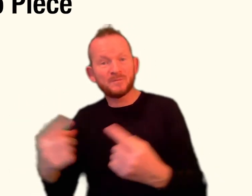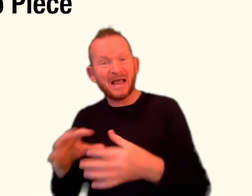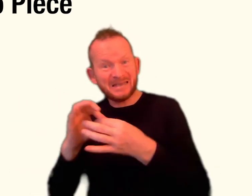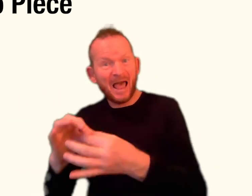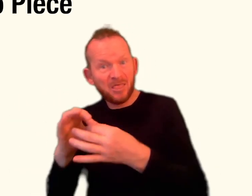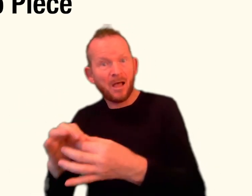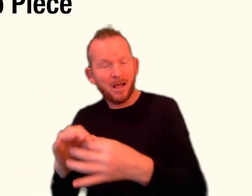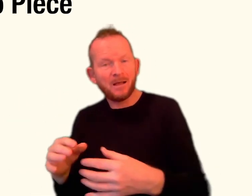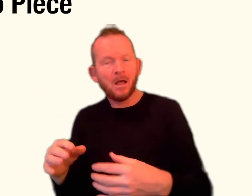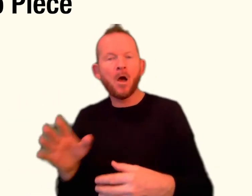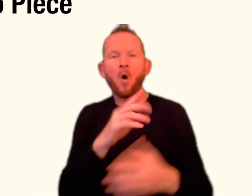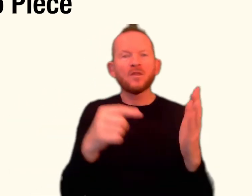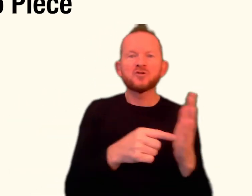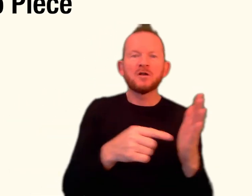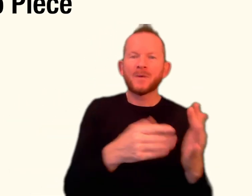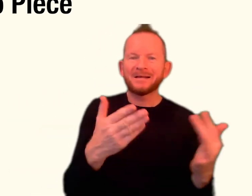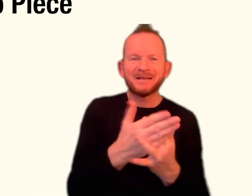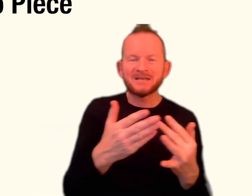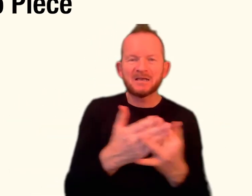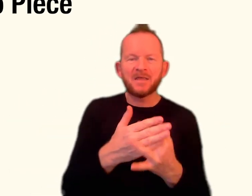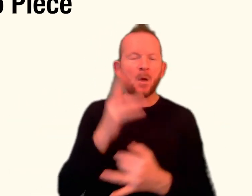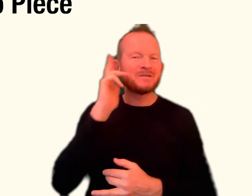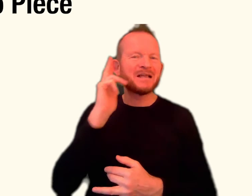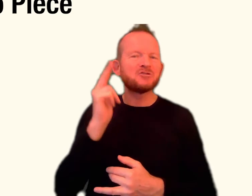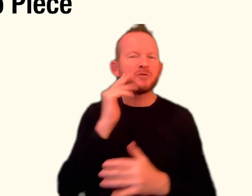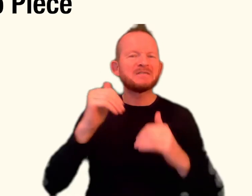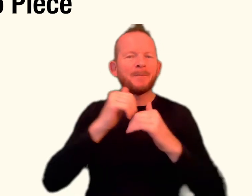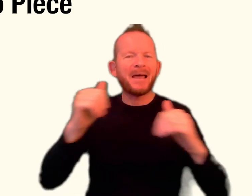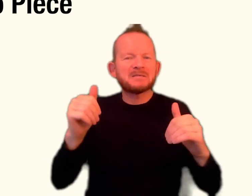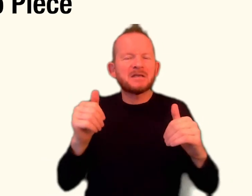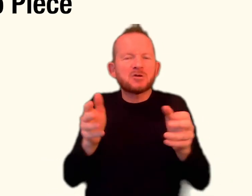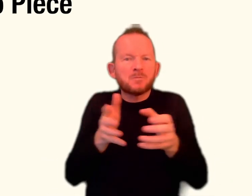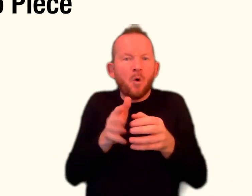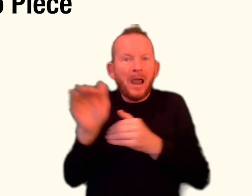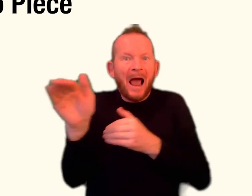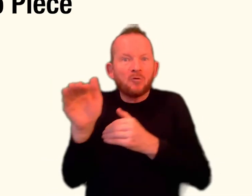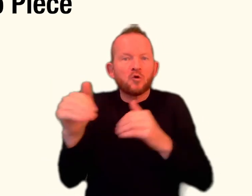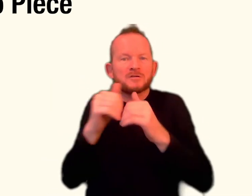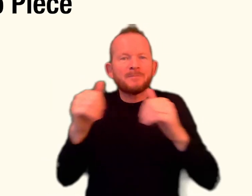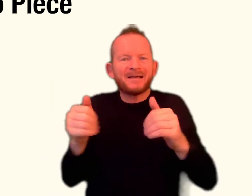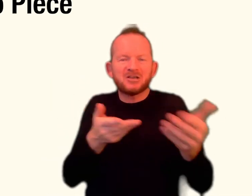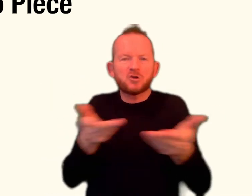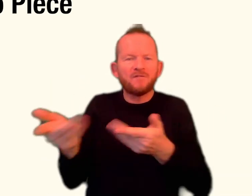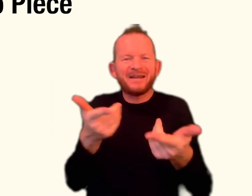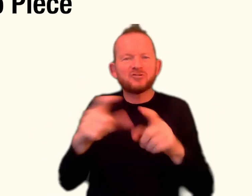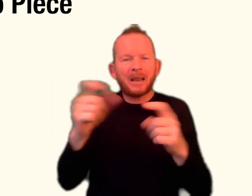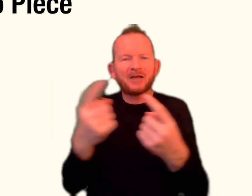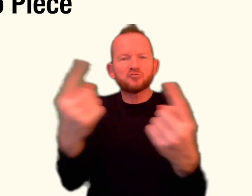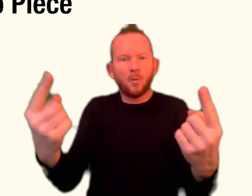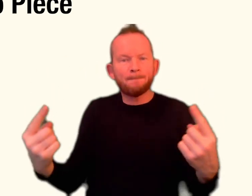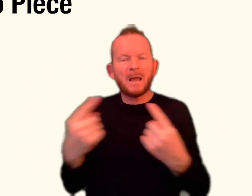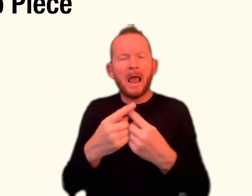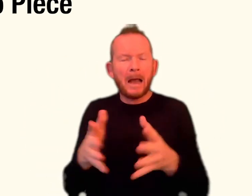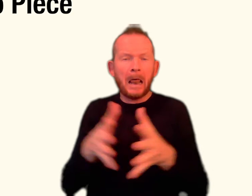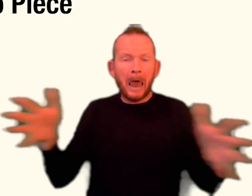of the toilets were accessible. There were sensory spaces and small outdoor spaces off of each classroom, as well as a large playground